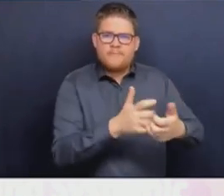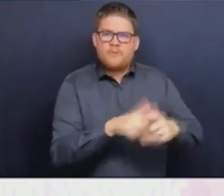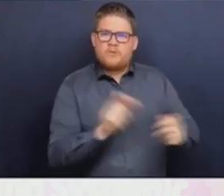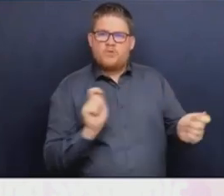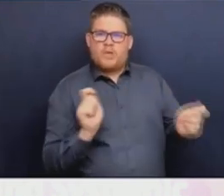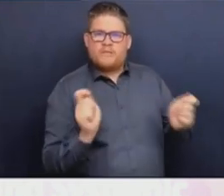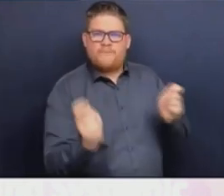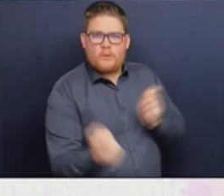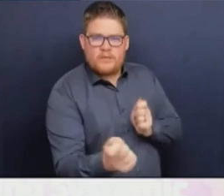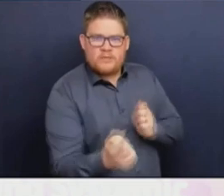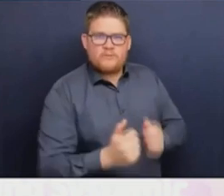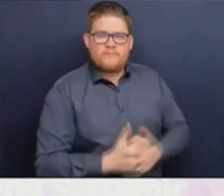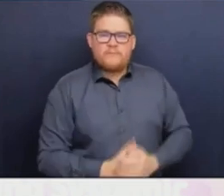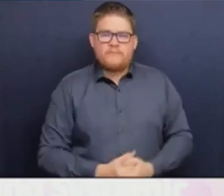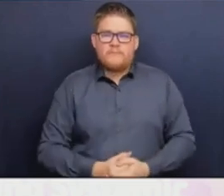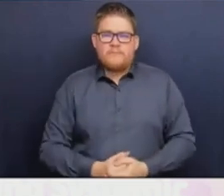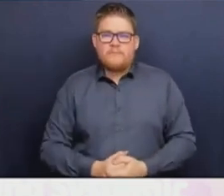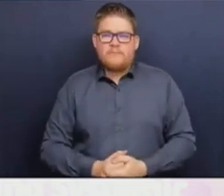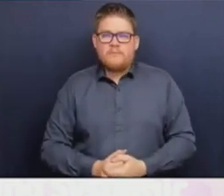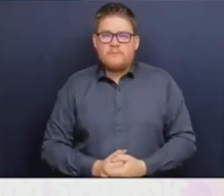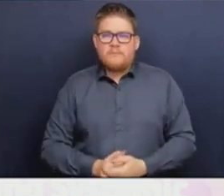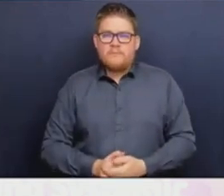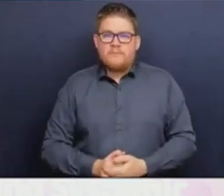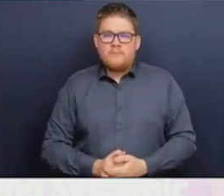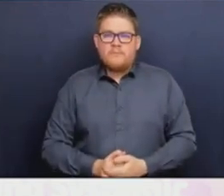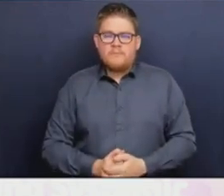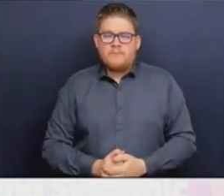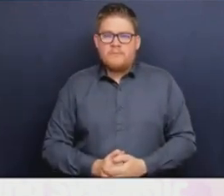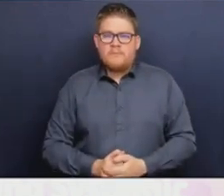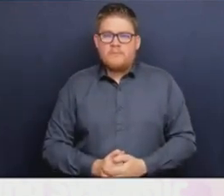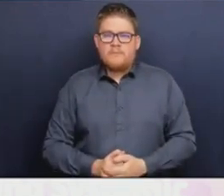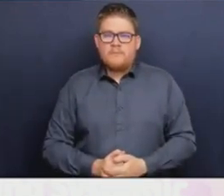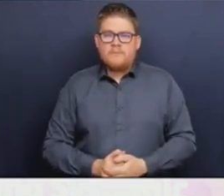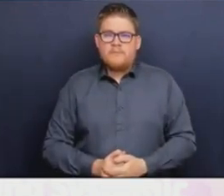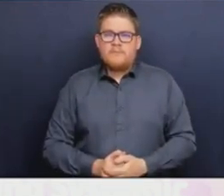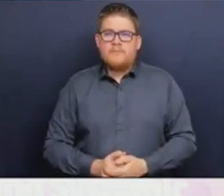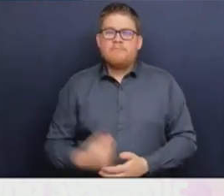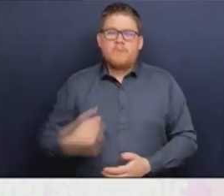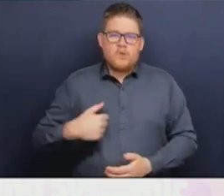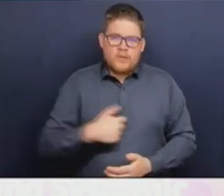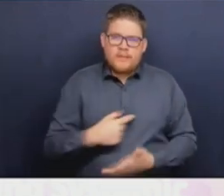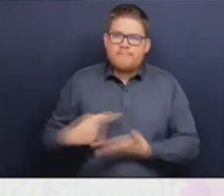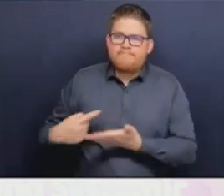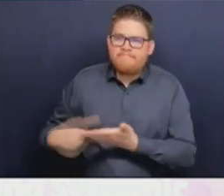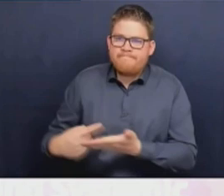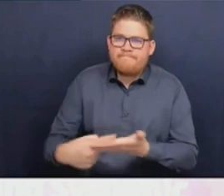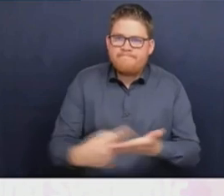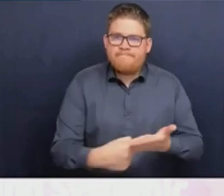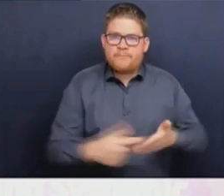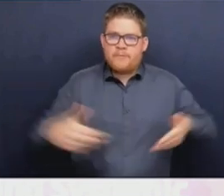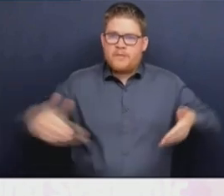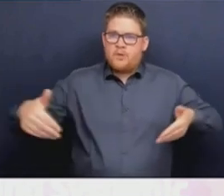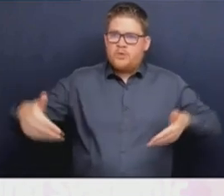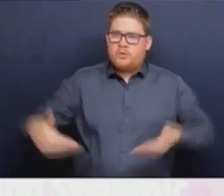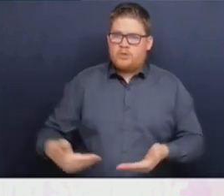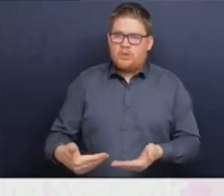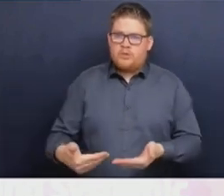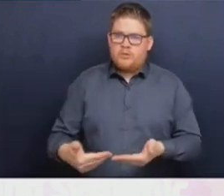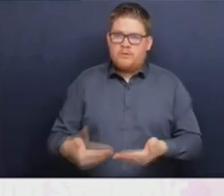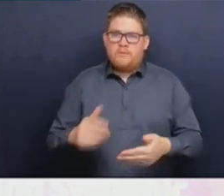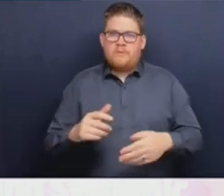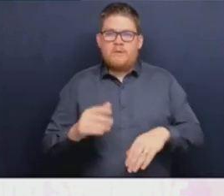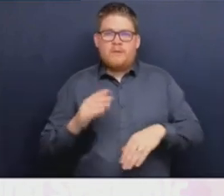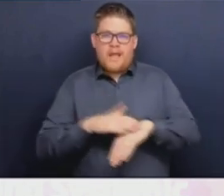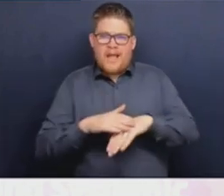the remaining term of this government. Parliament Secretary Singh talked about the introduction of the anti-racism legislation, which will follow